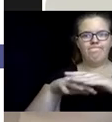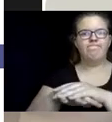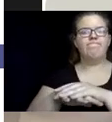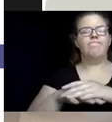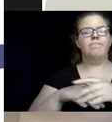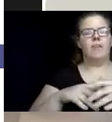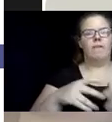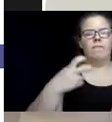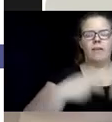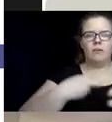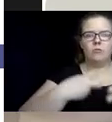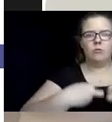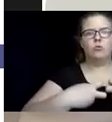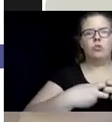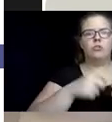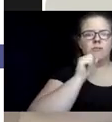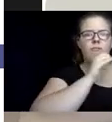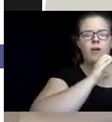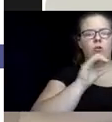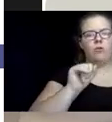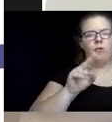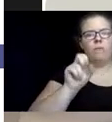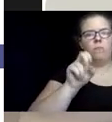the issues of elder abuse.